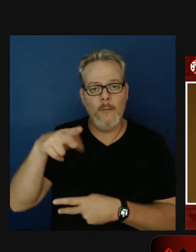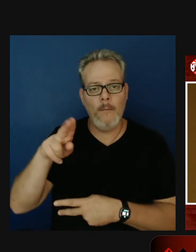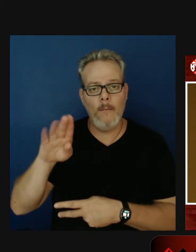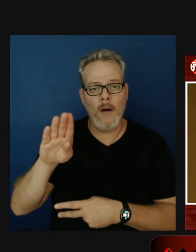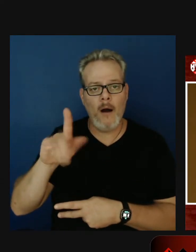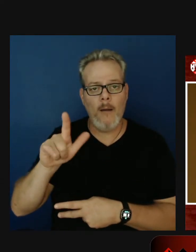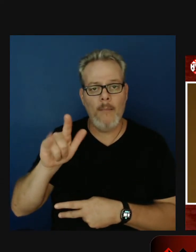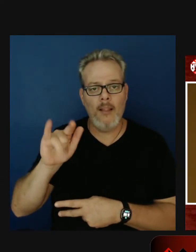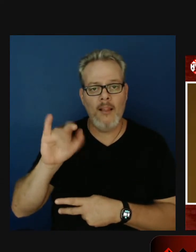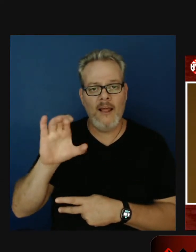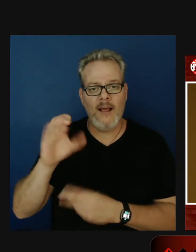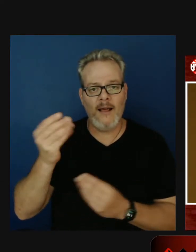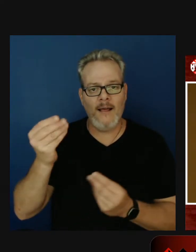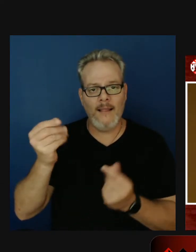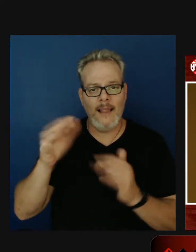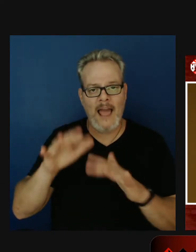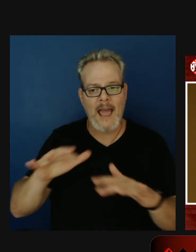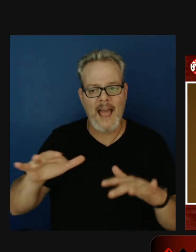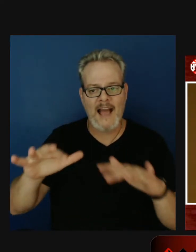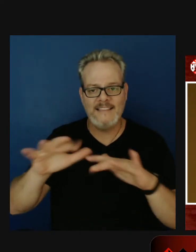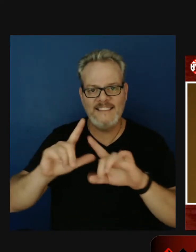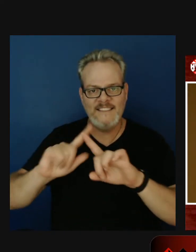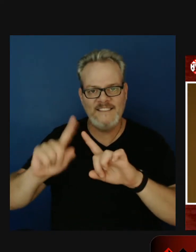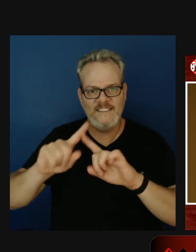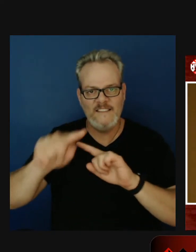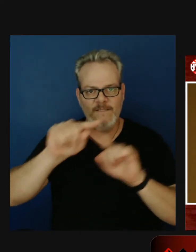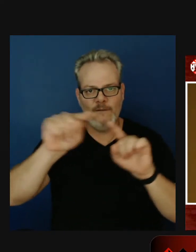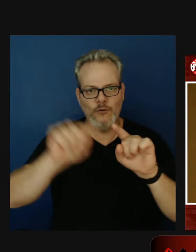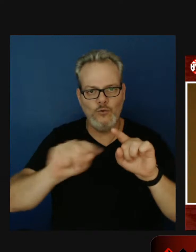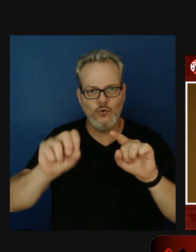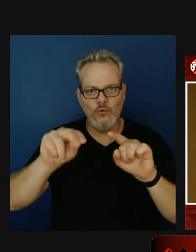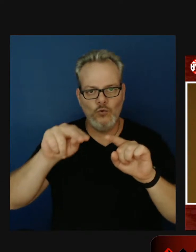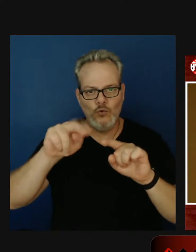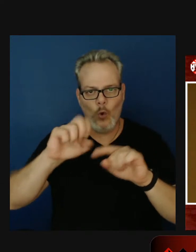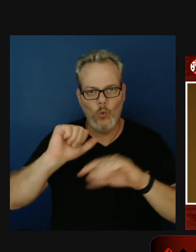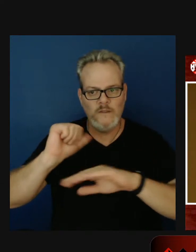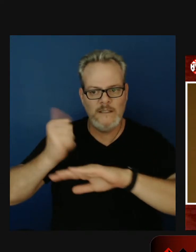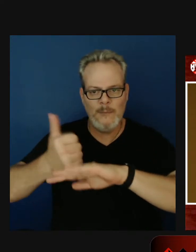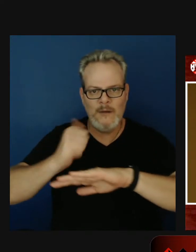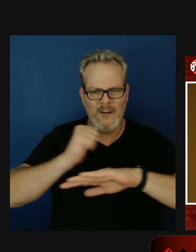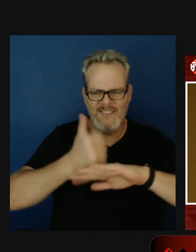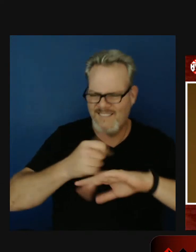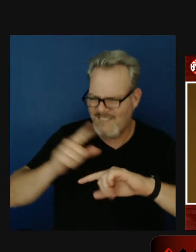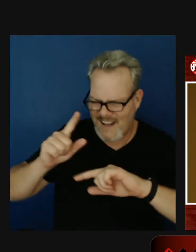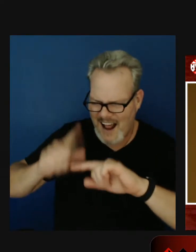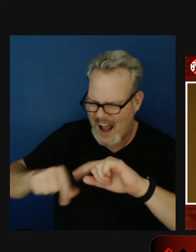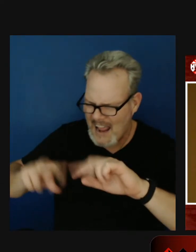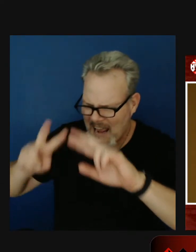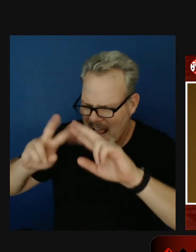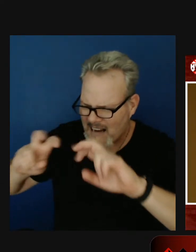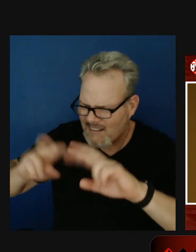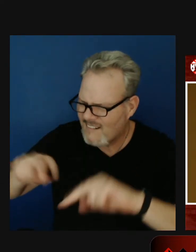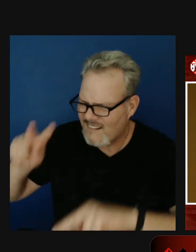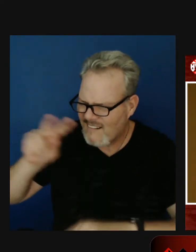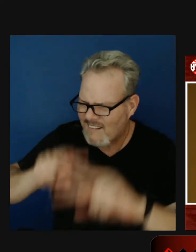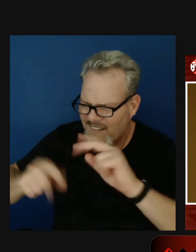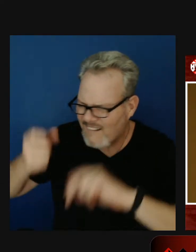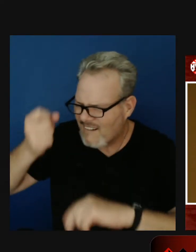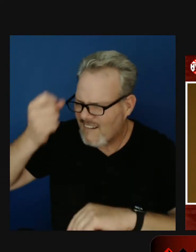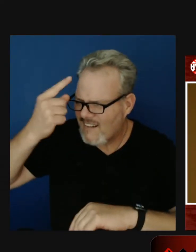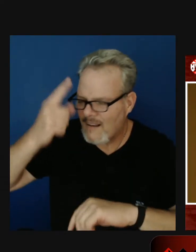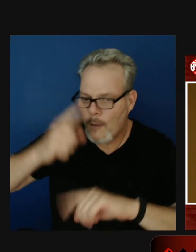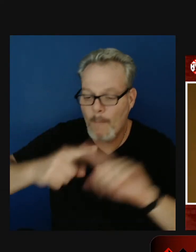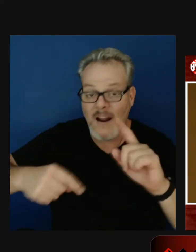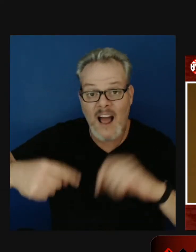blue lines here, and these are different zones that have been mapped out, and I can't read them, but some of them, I think the in